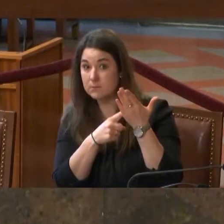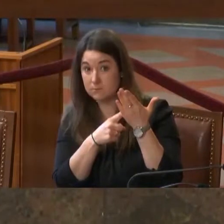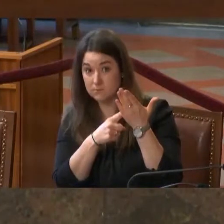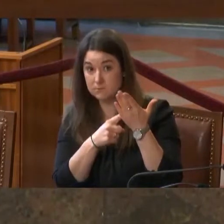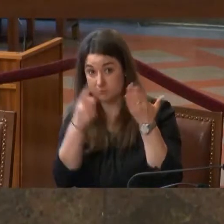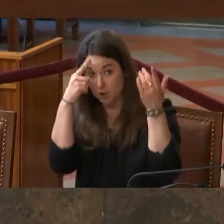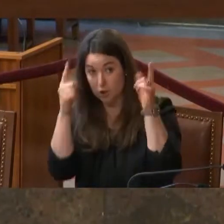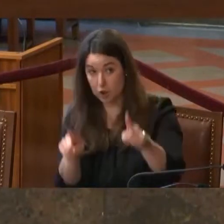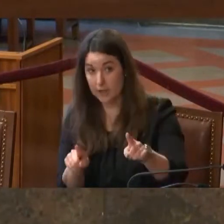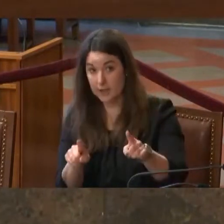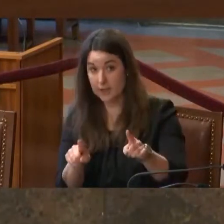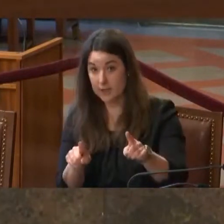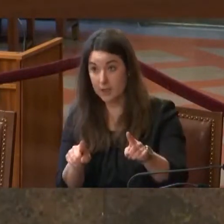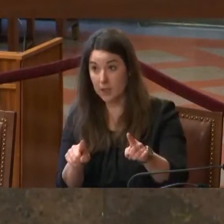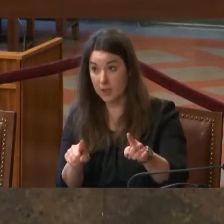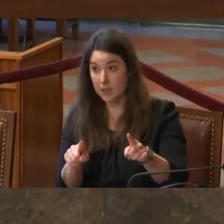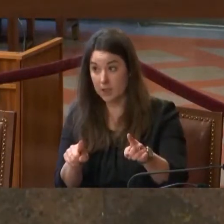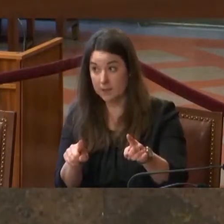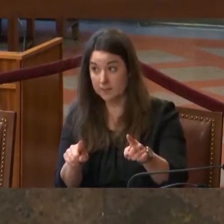Those in favor?